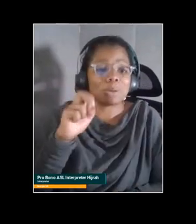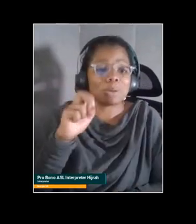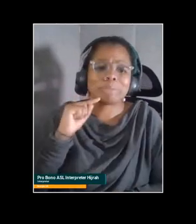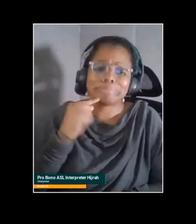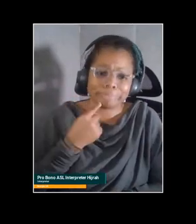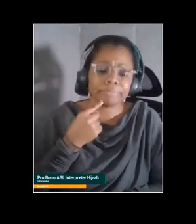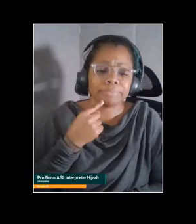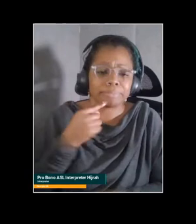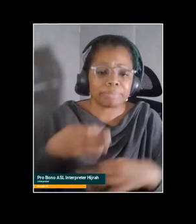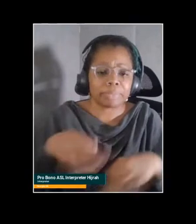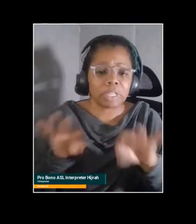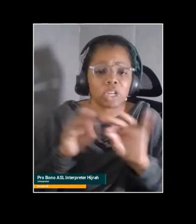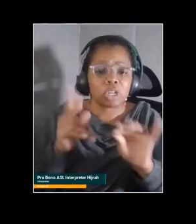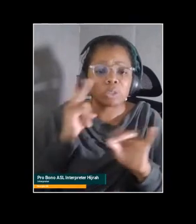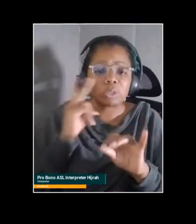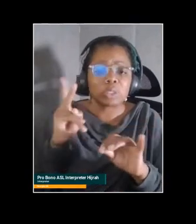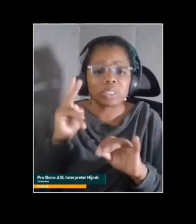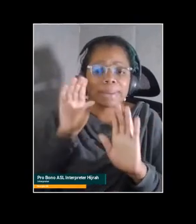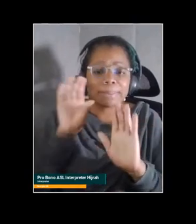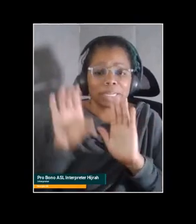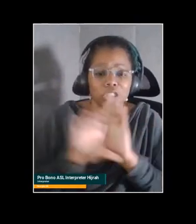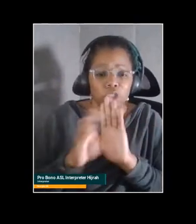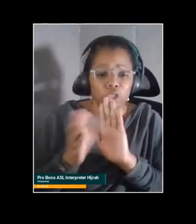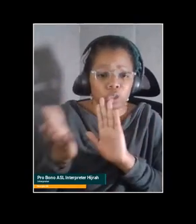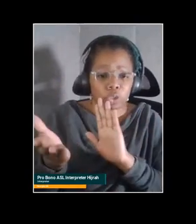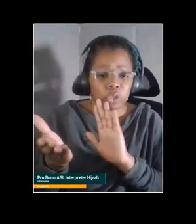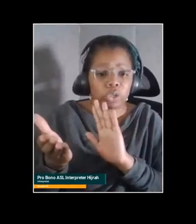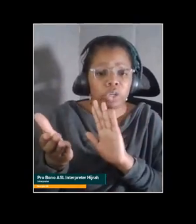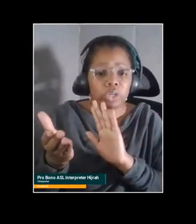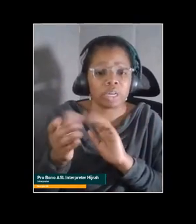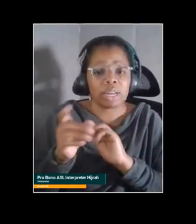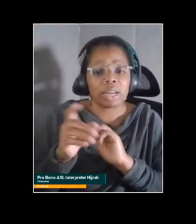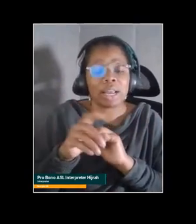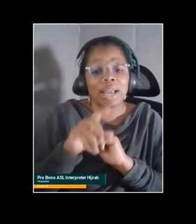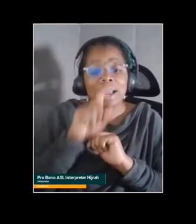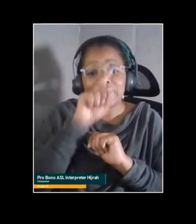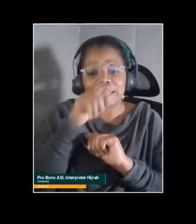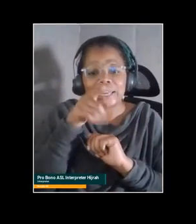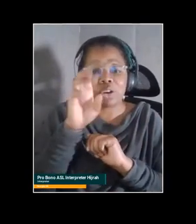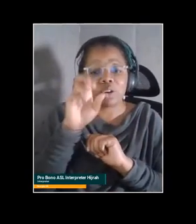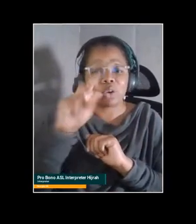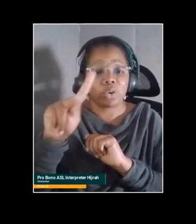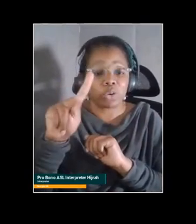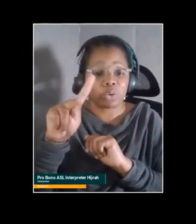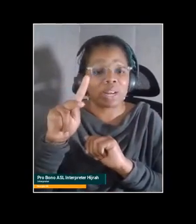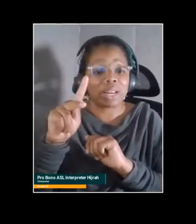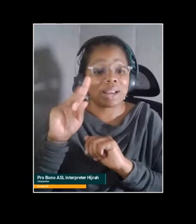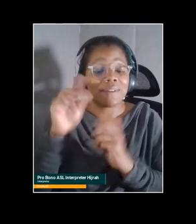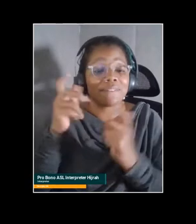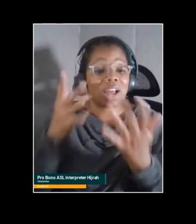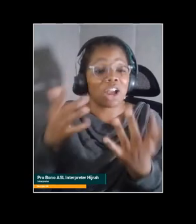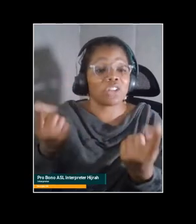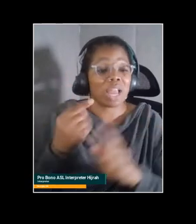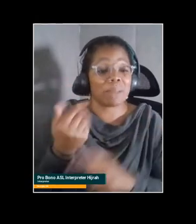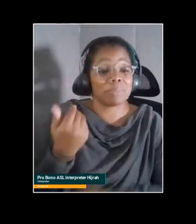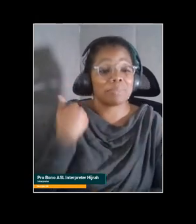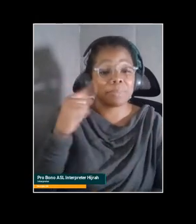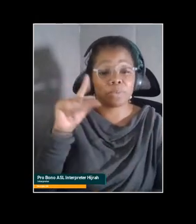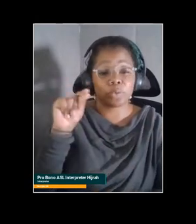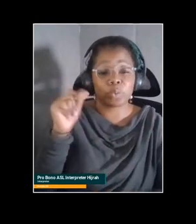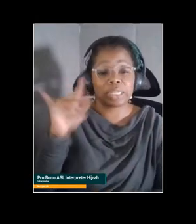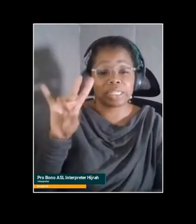You see a picture down at the bottom of the Eagle Creek fire in Columbia River Gorge in 2017. And